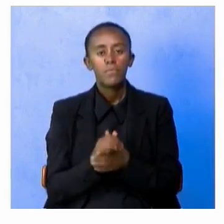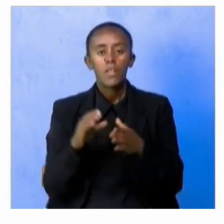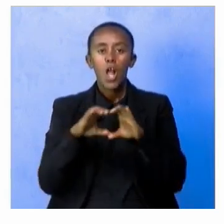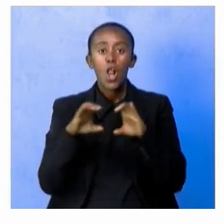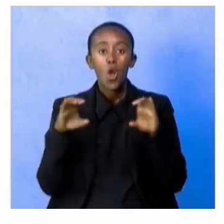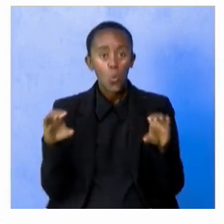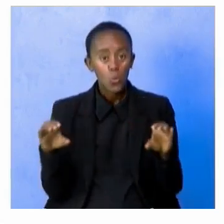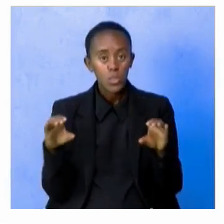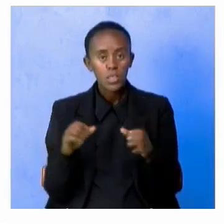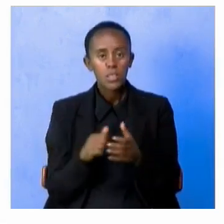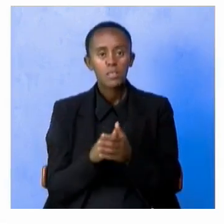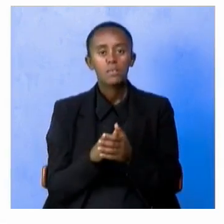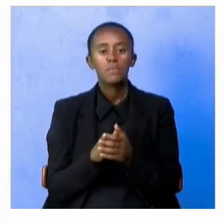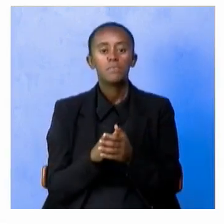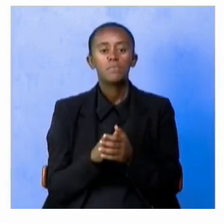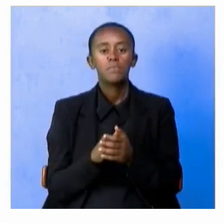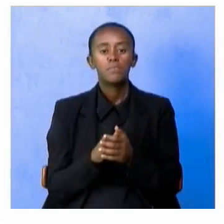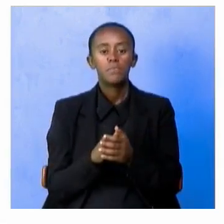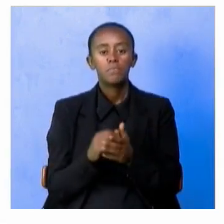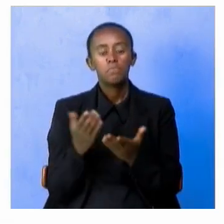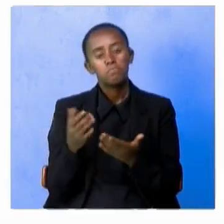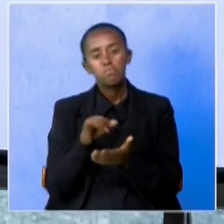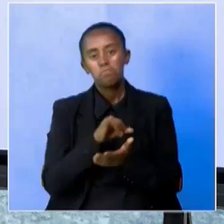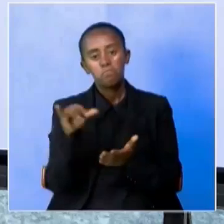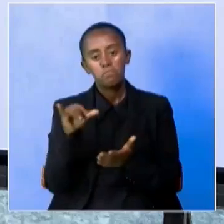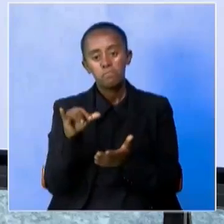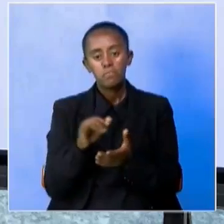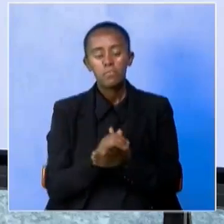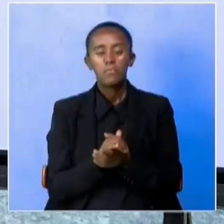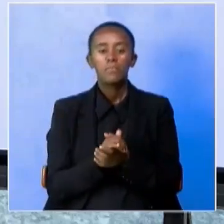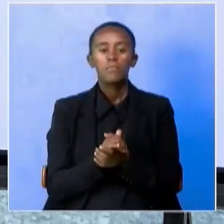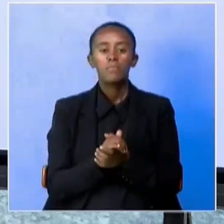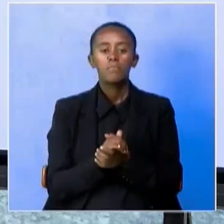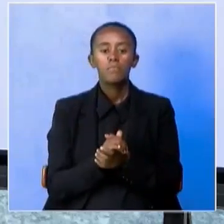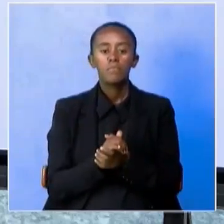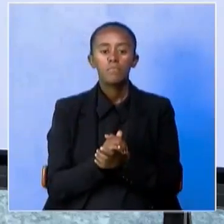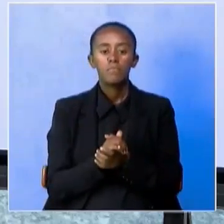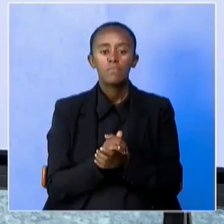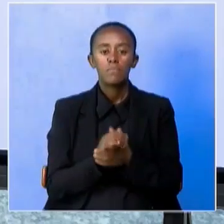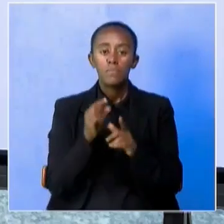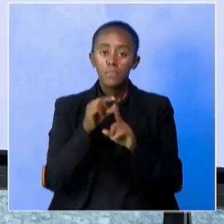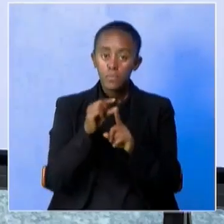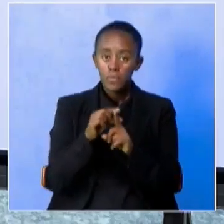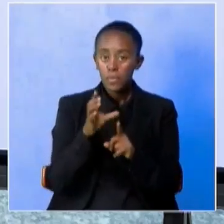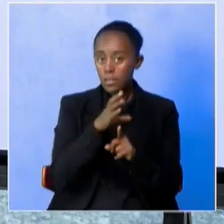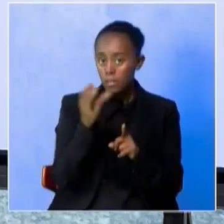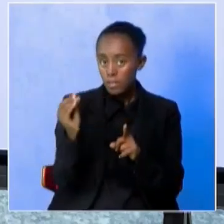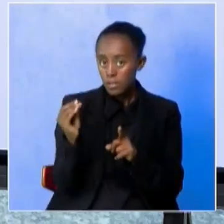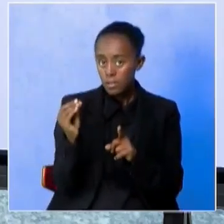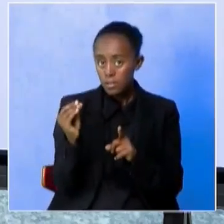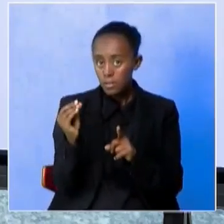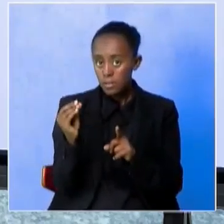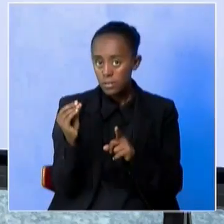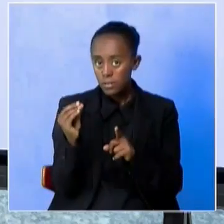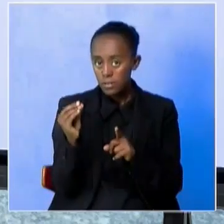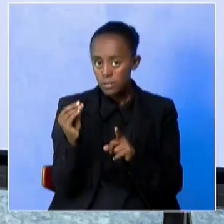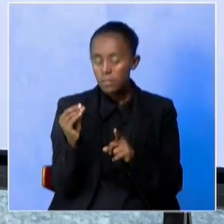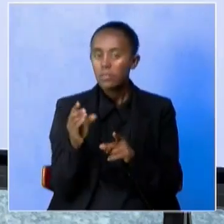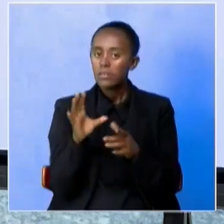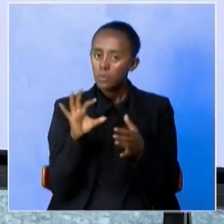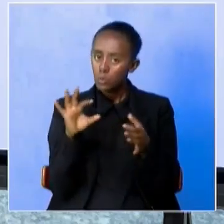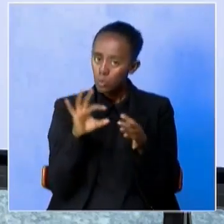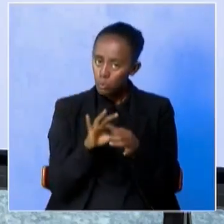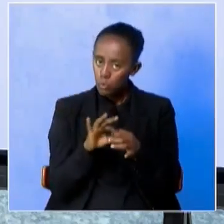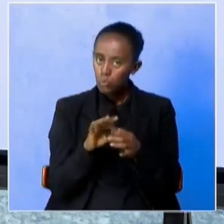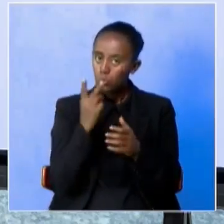clauses, and the like. So words like, and we also classify conjunctions